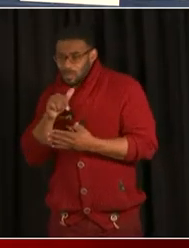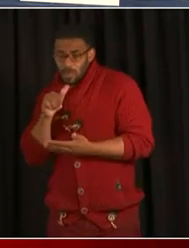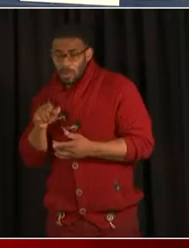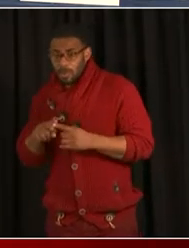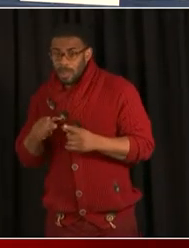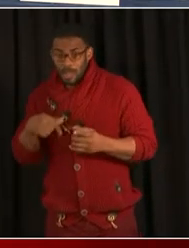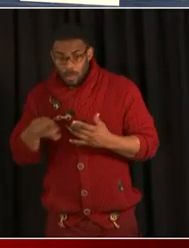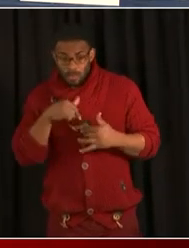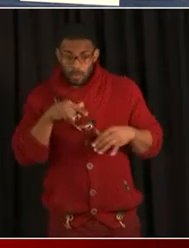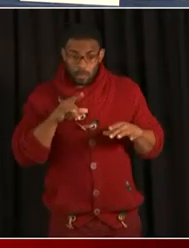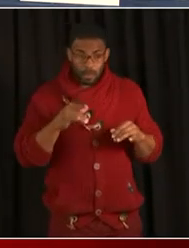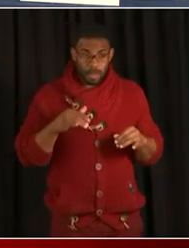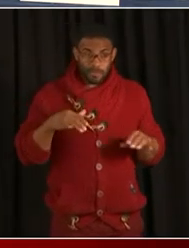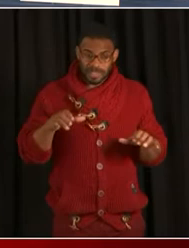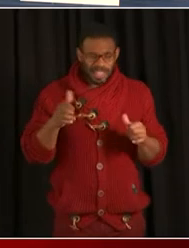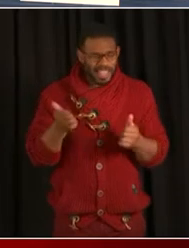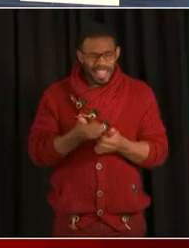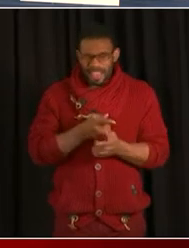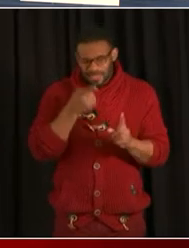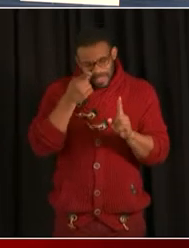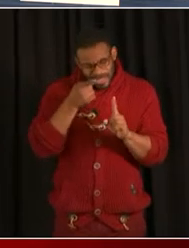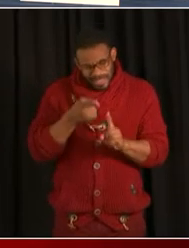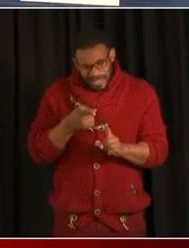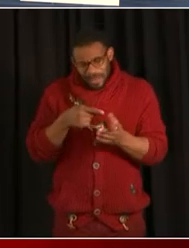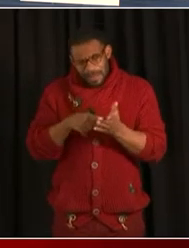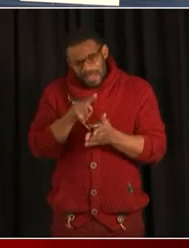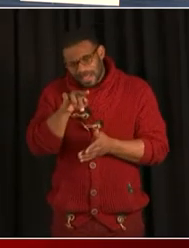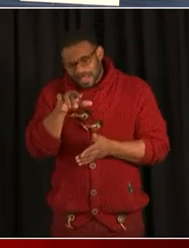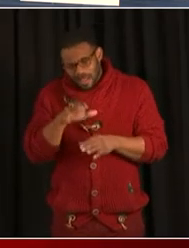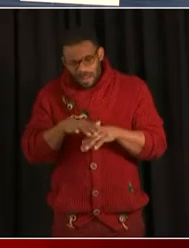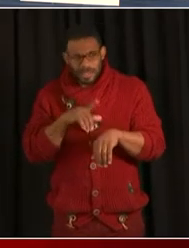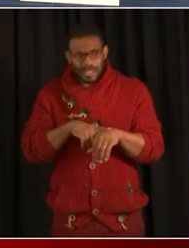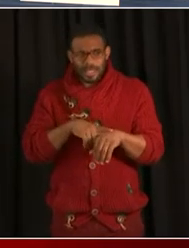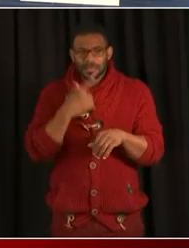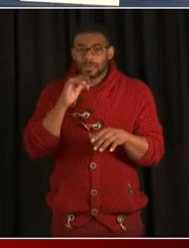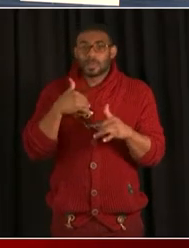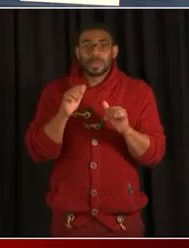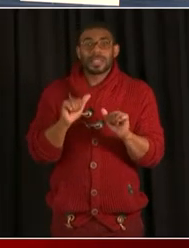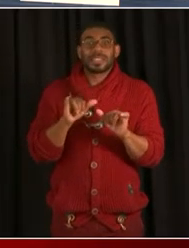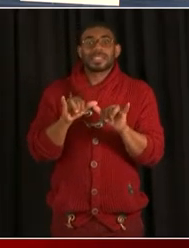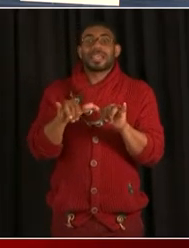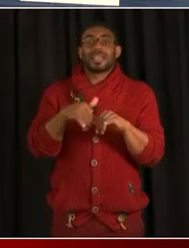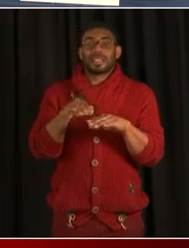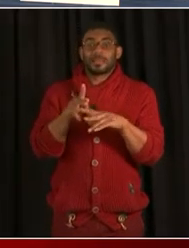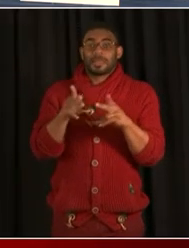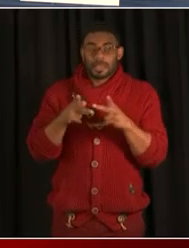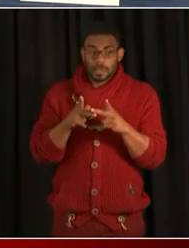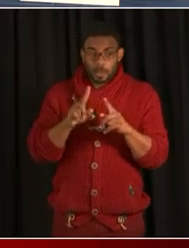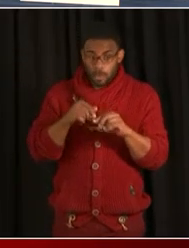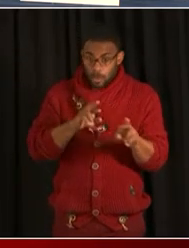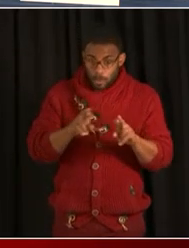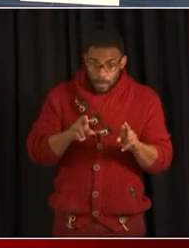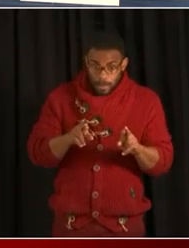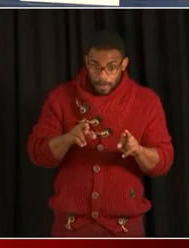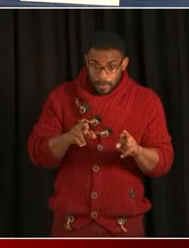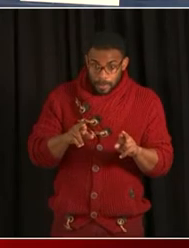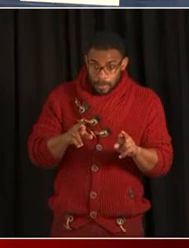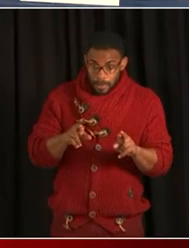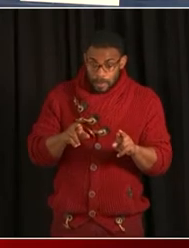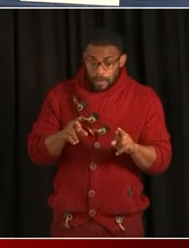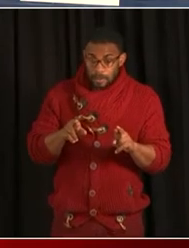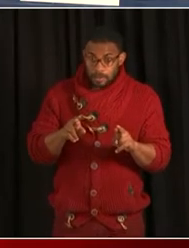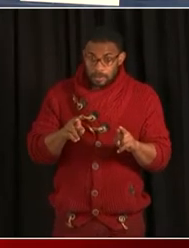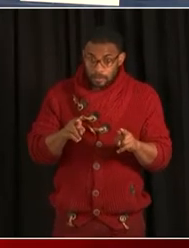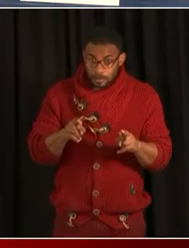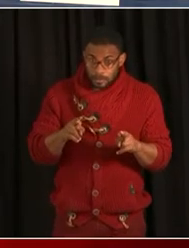really, but those of us who have done everything, that have paid our taxes on time, just so that we could stay in this position, so when it was ready